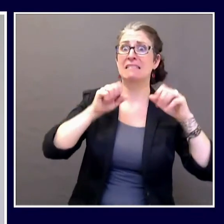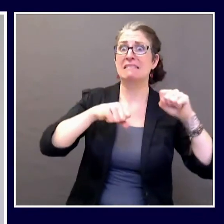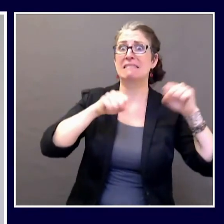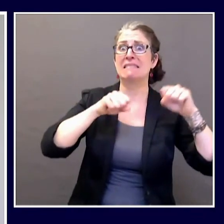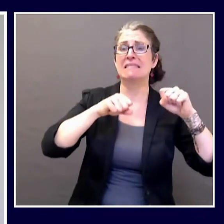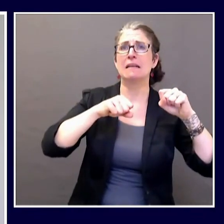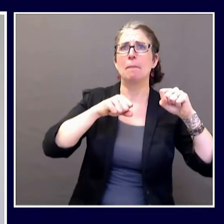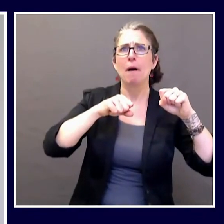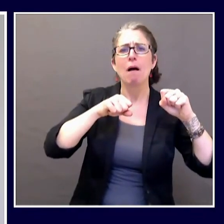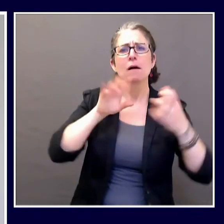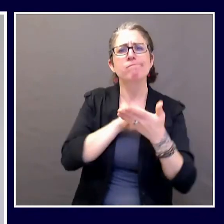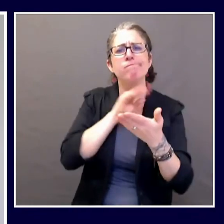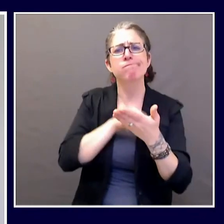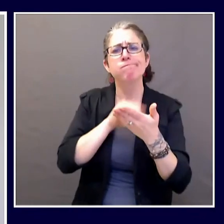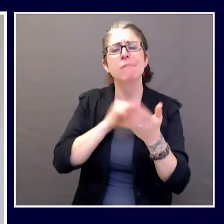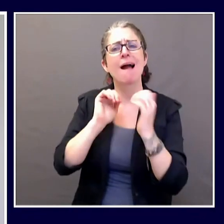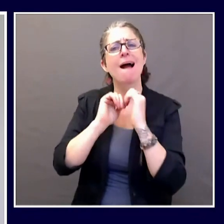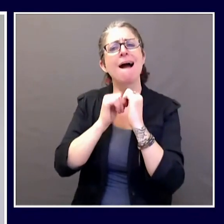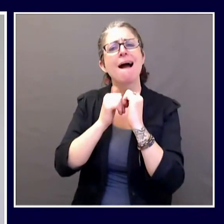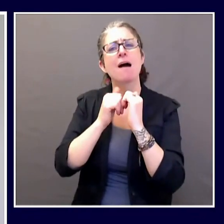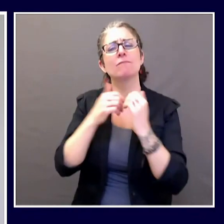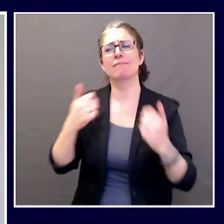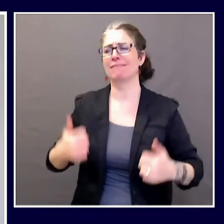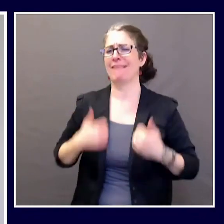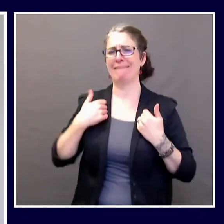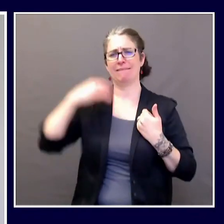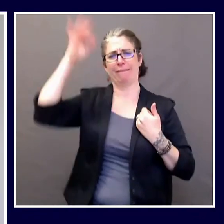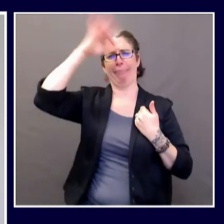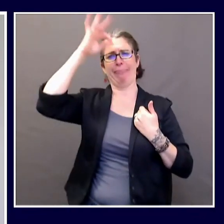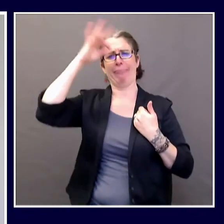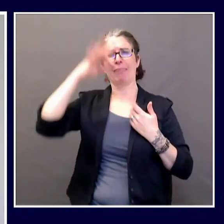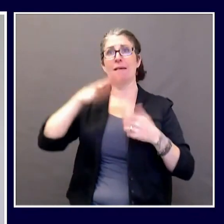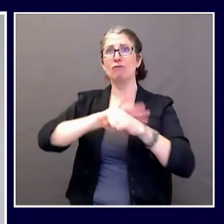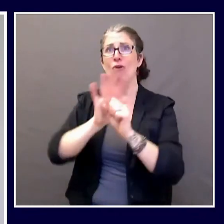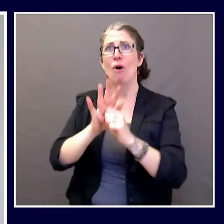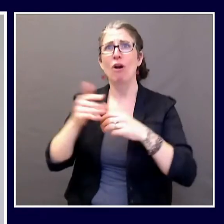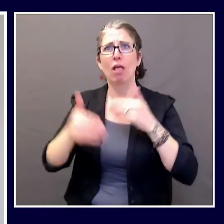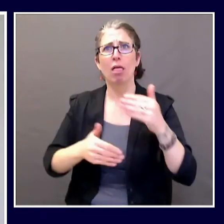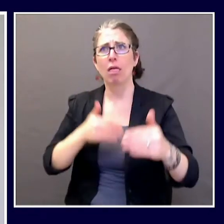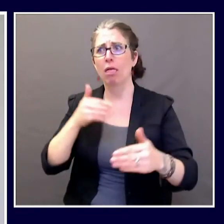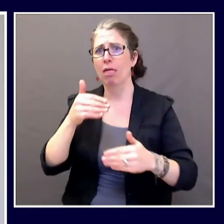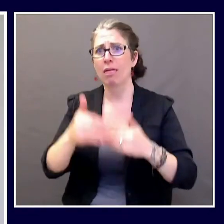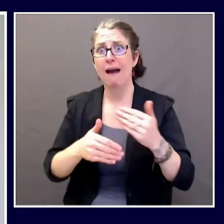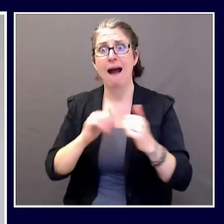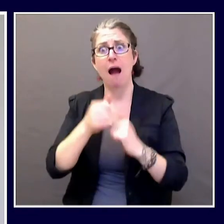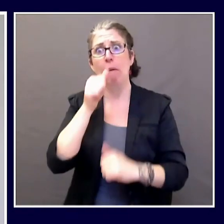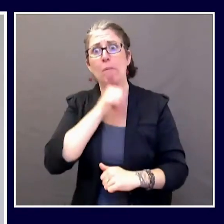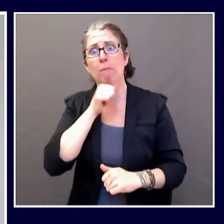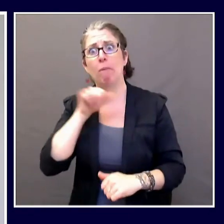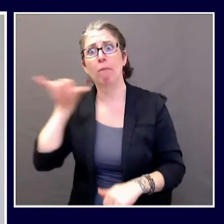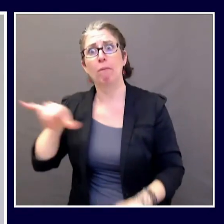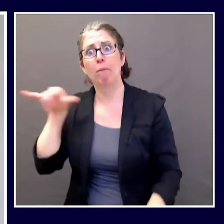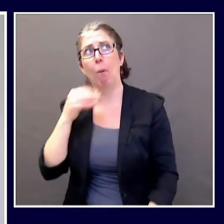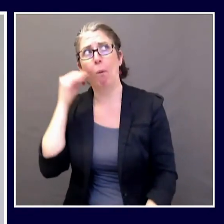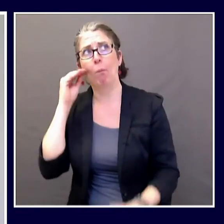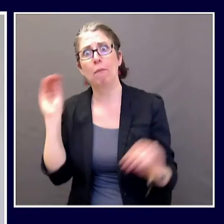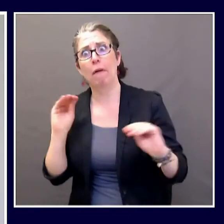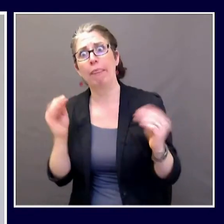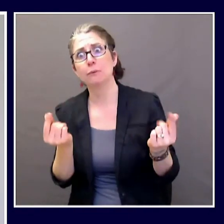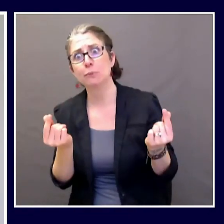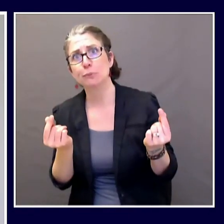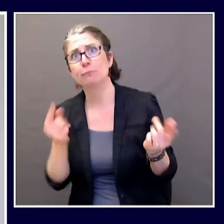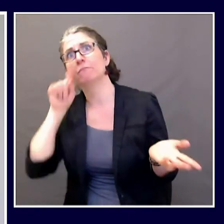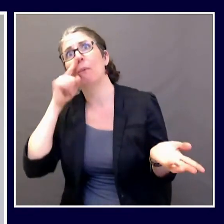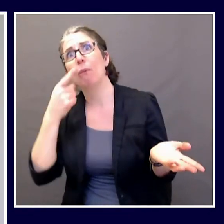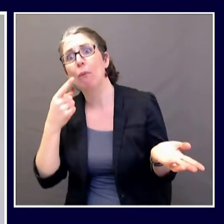anxious because we don't really ever quite know in a pandemic whether things will get better or get worse.